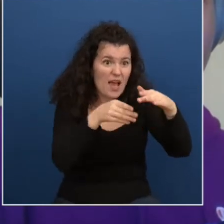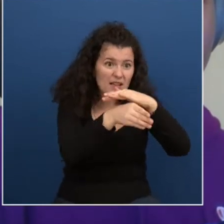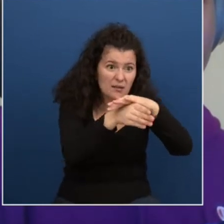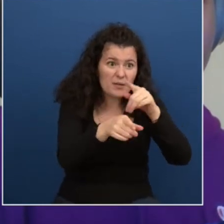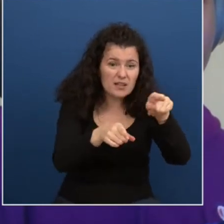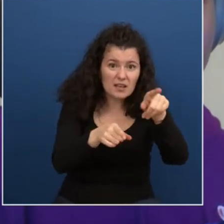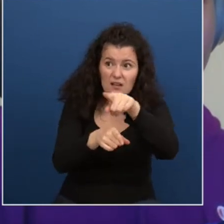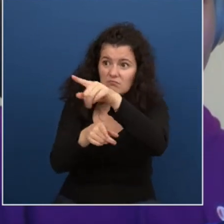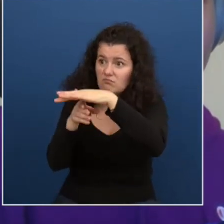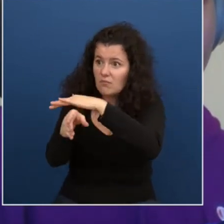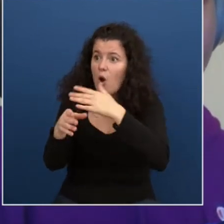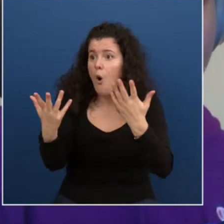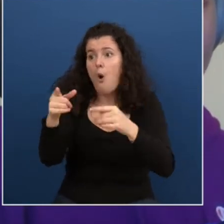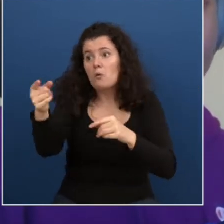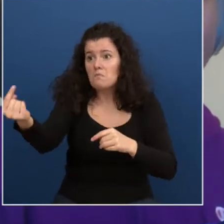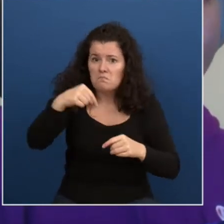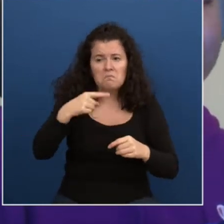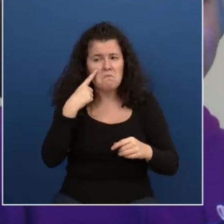before they are problems.